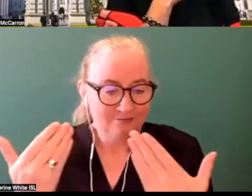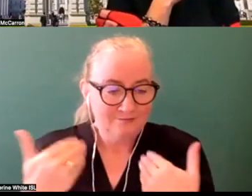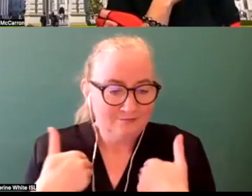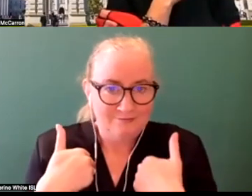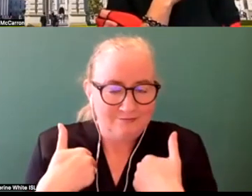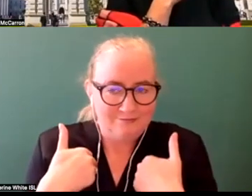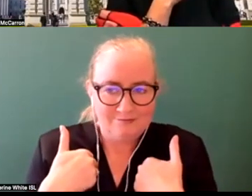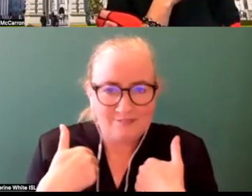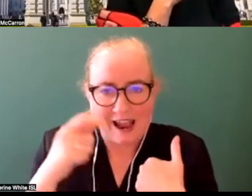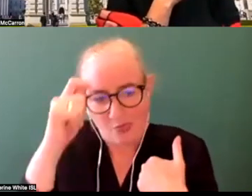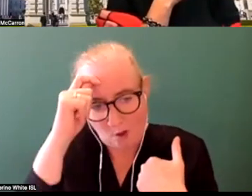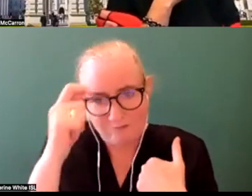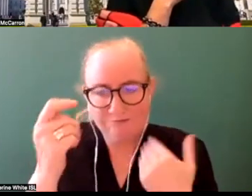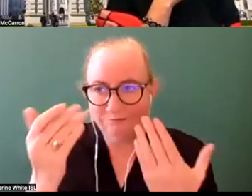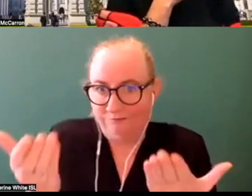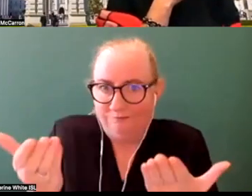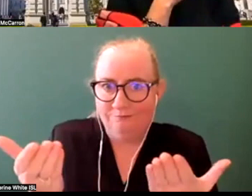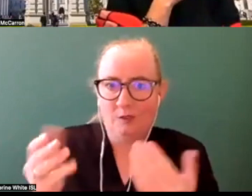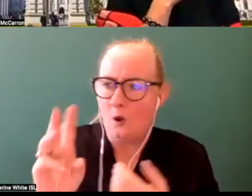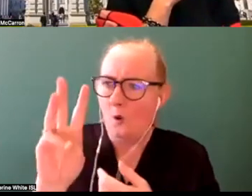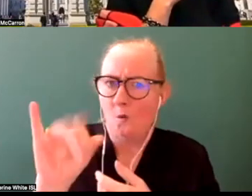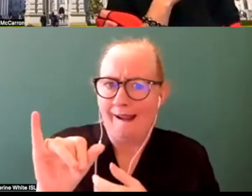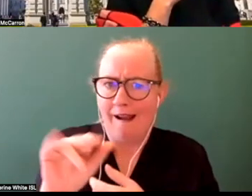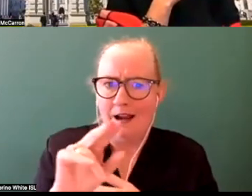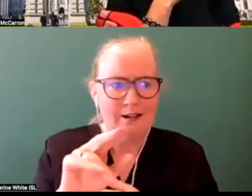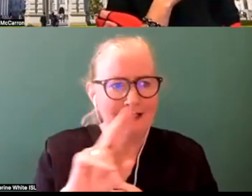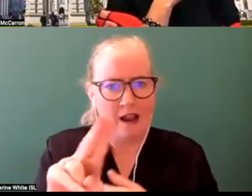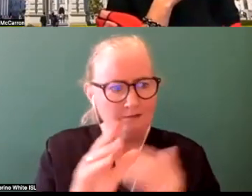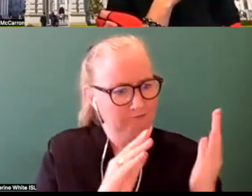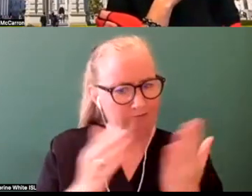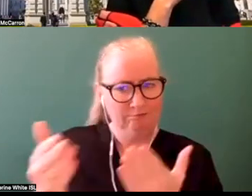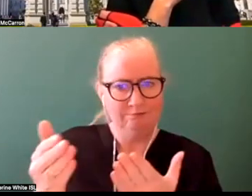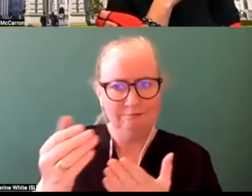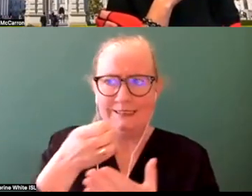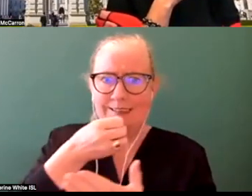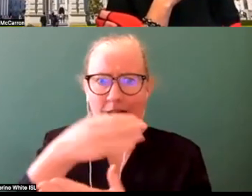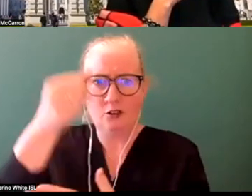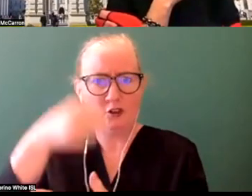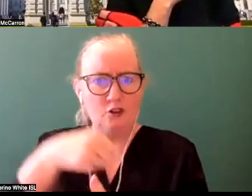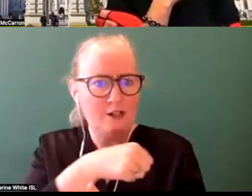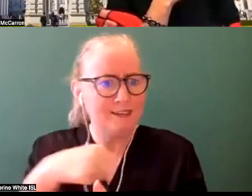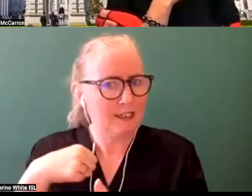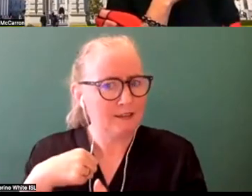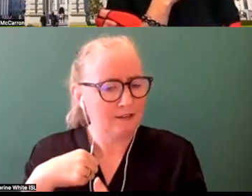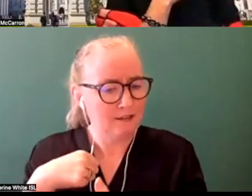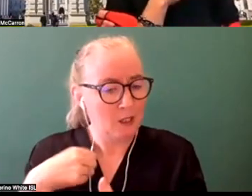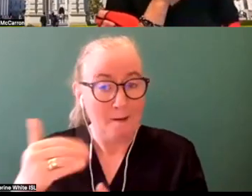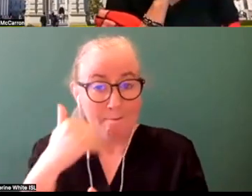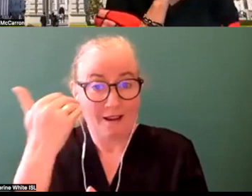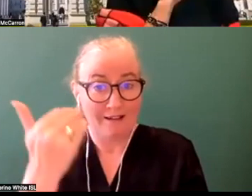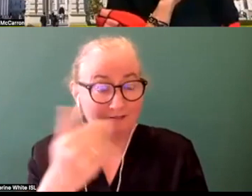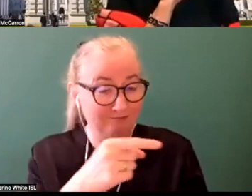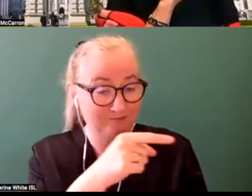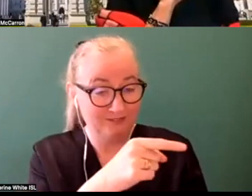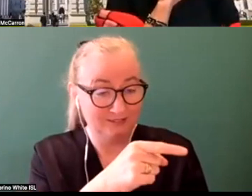I thought, why is it not there on Saturday, Sunday? Mm-hmm. You know, yeah. Because she, well,